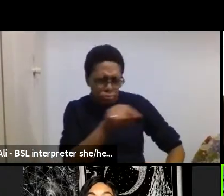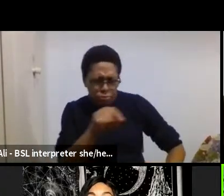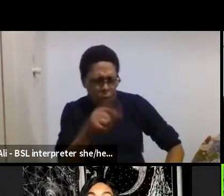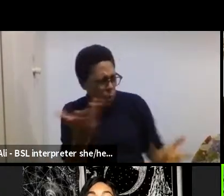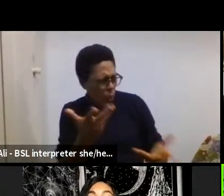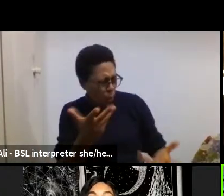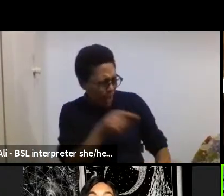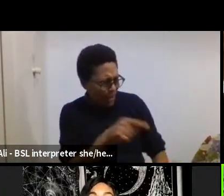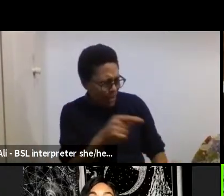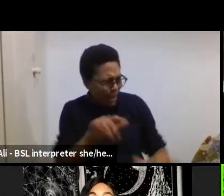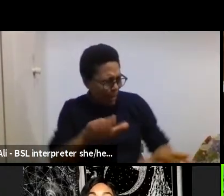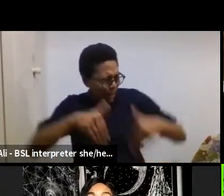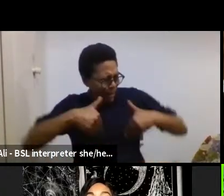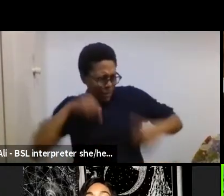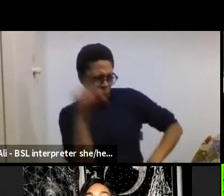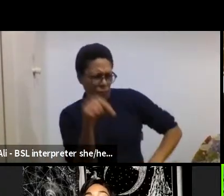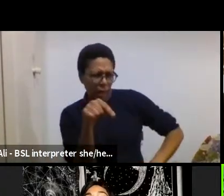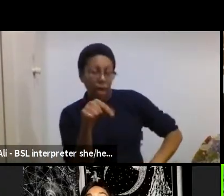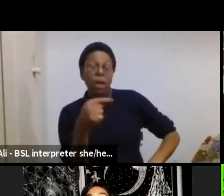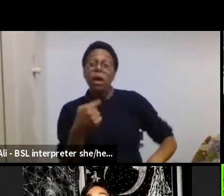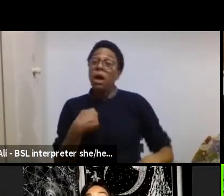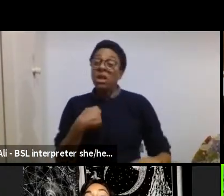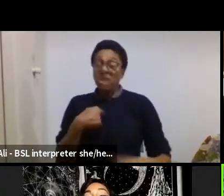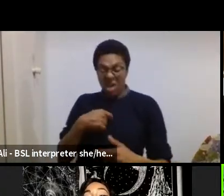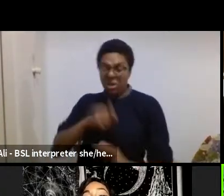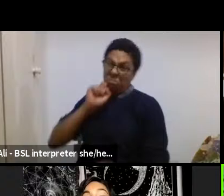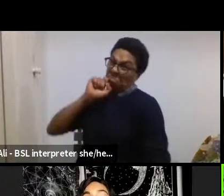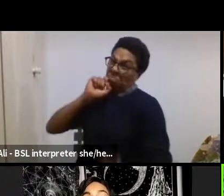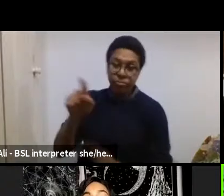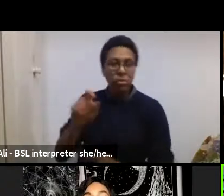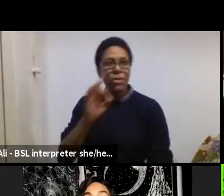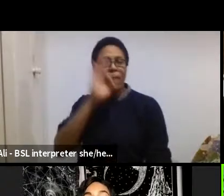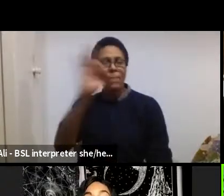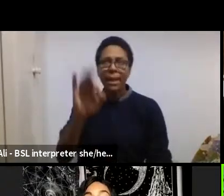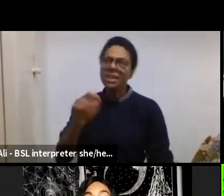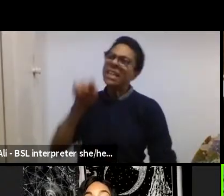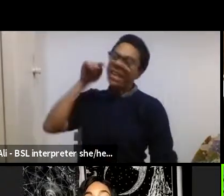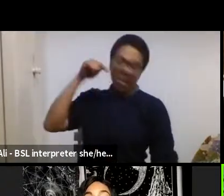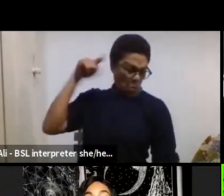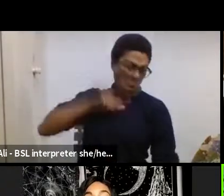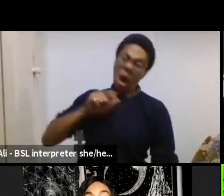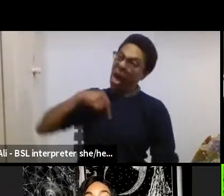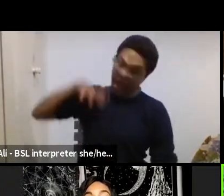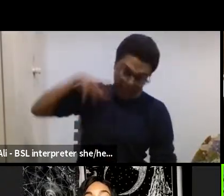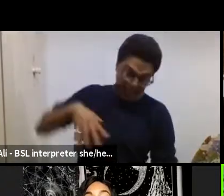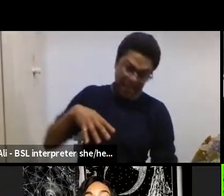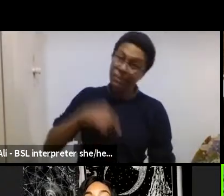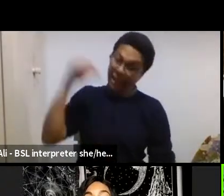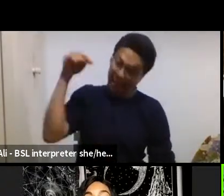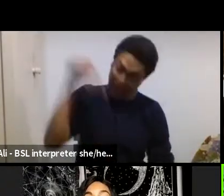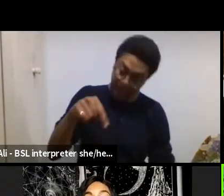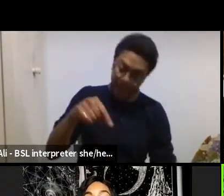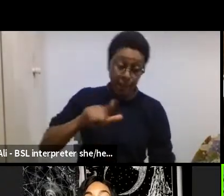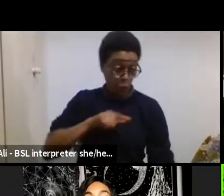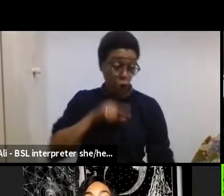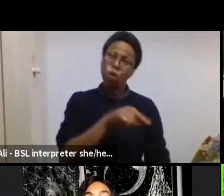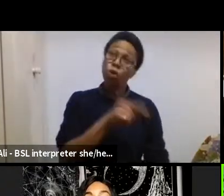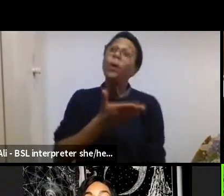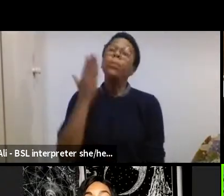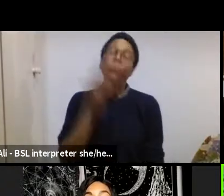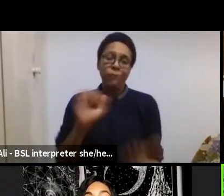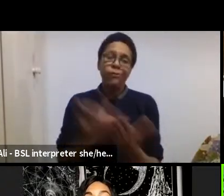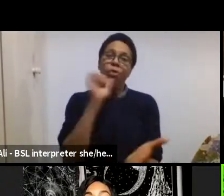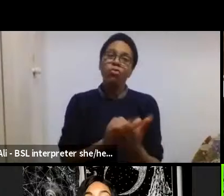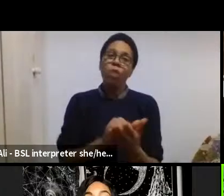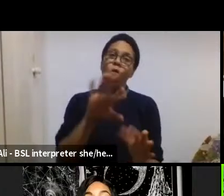like, this is why I need to be a part of this. In the end, I was accepted. Amazing. But I didn't